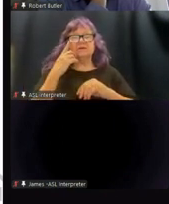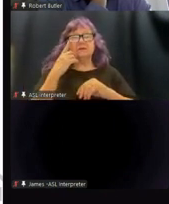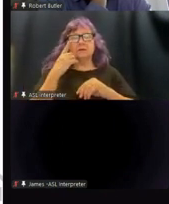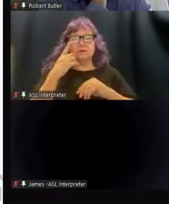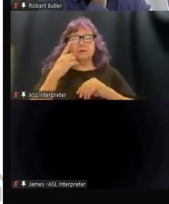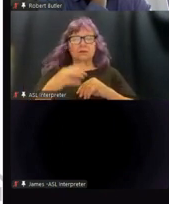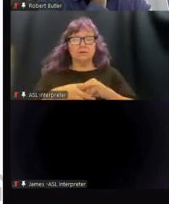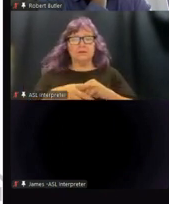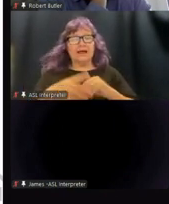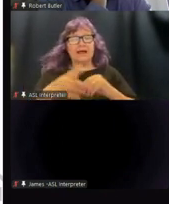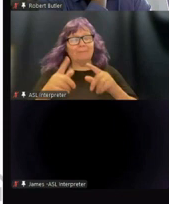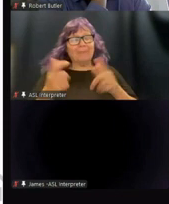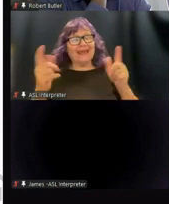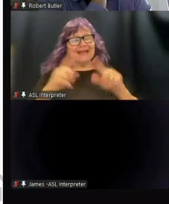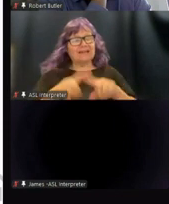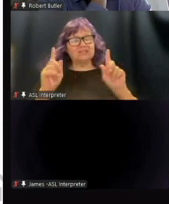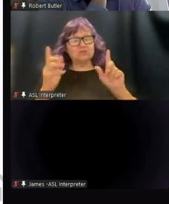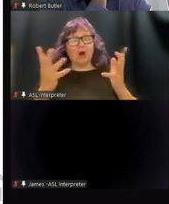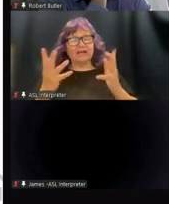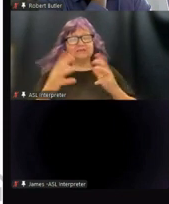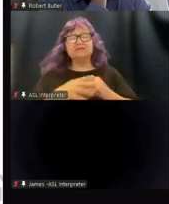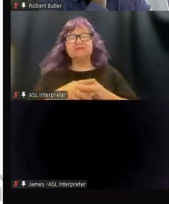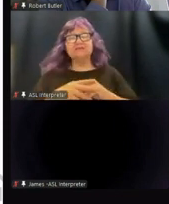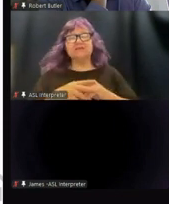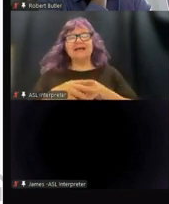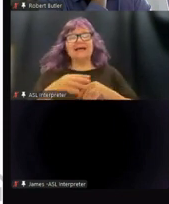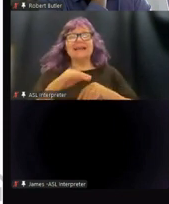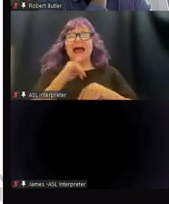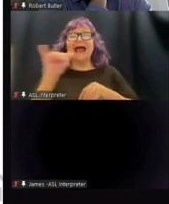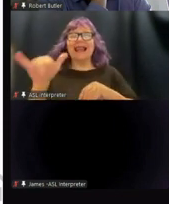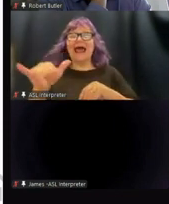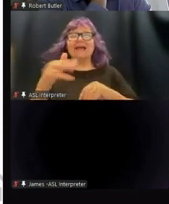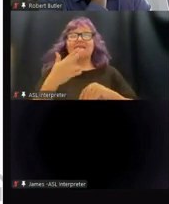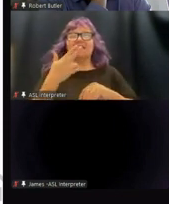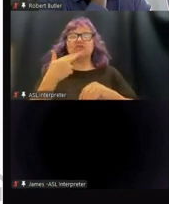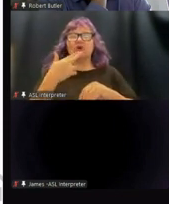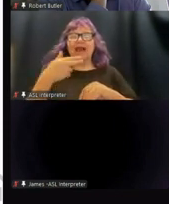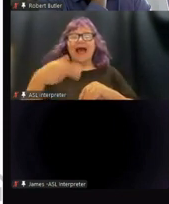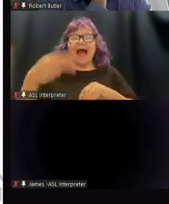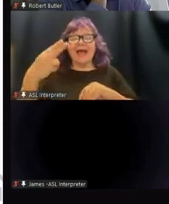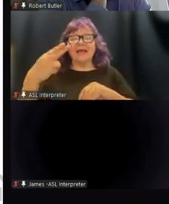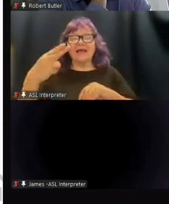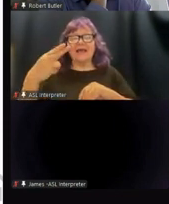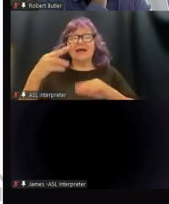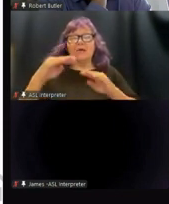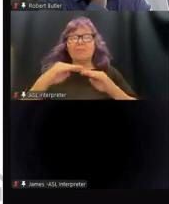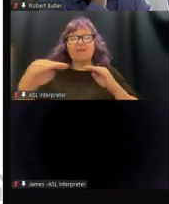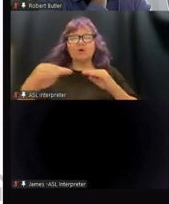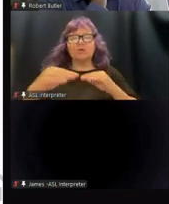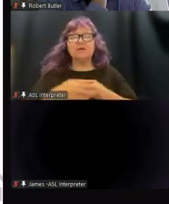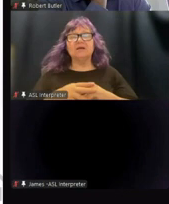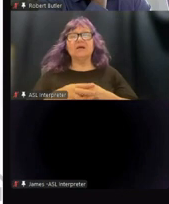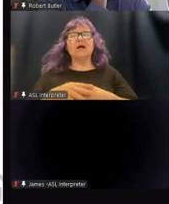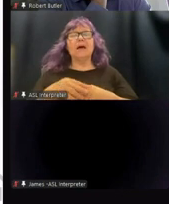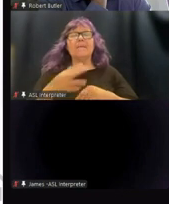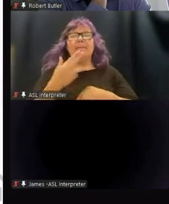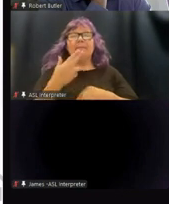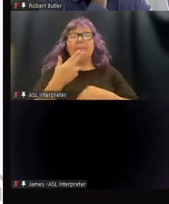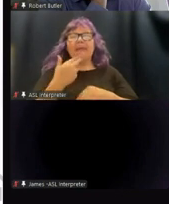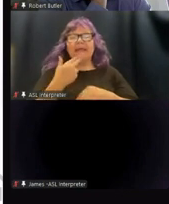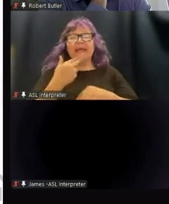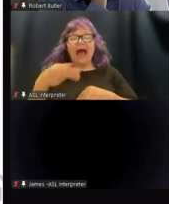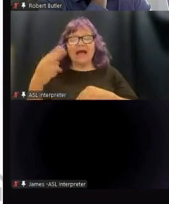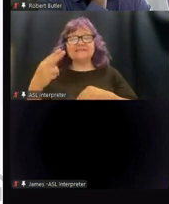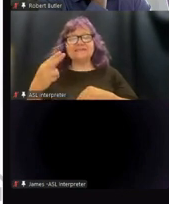Big distinction here is unlike the short full high platforms, stations where we have mini-highs,